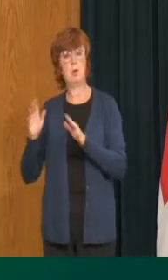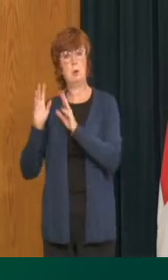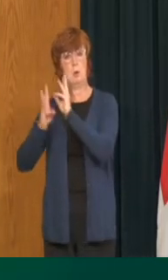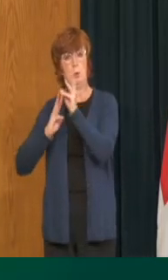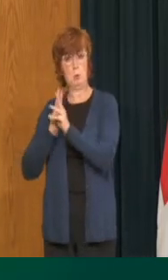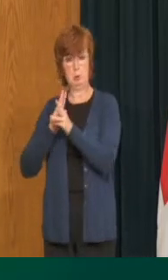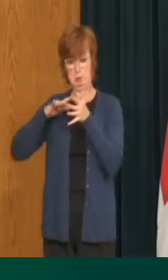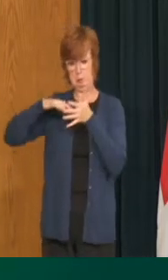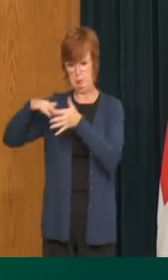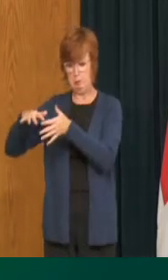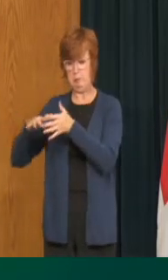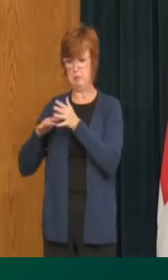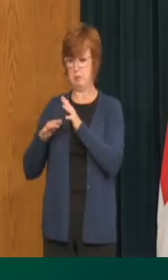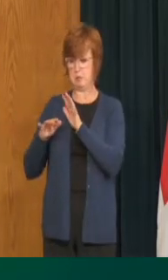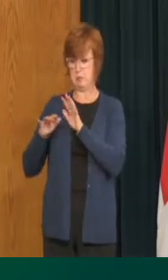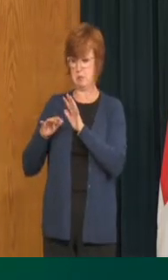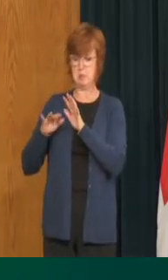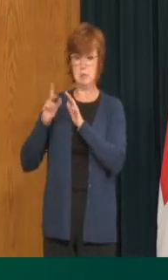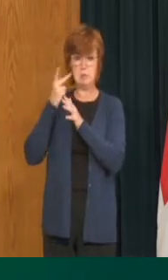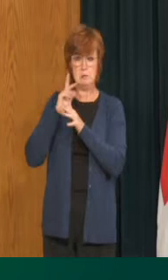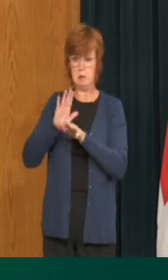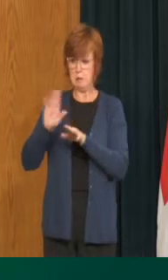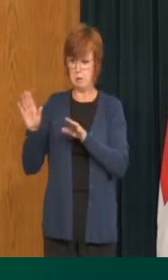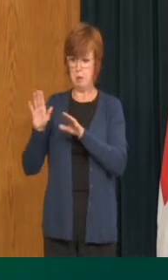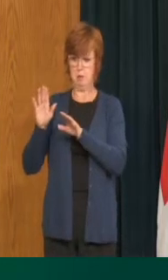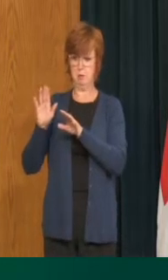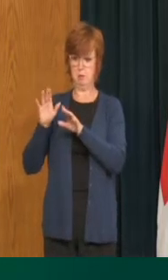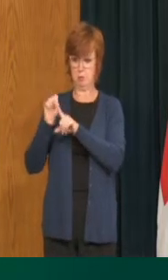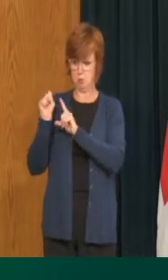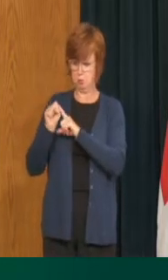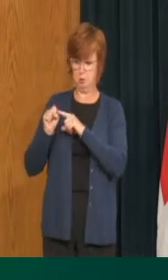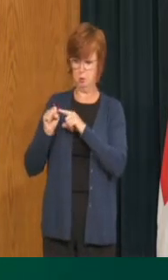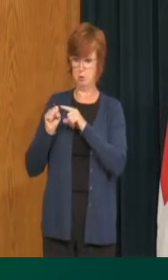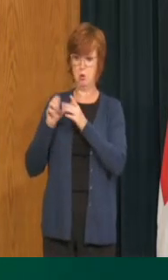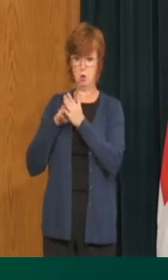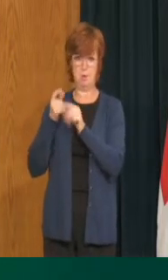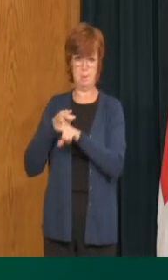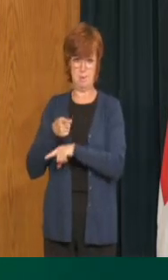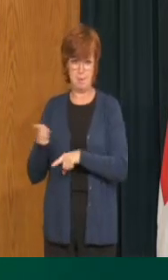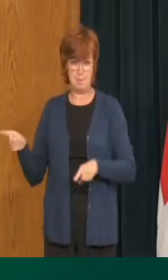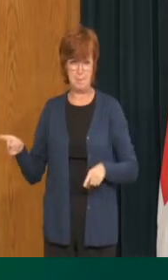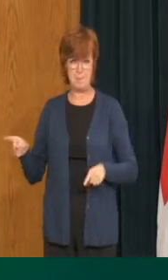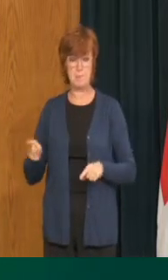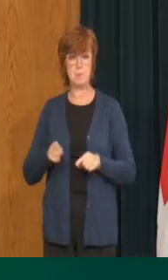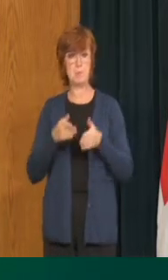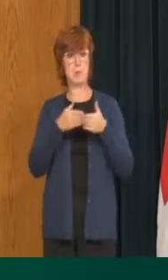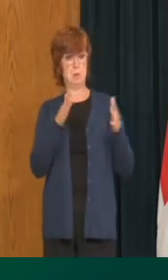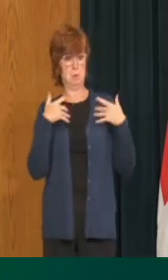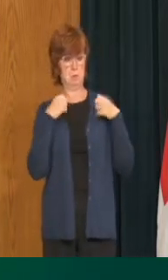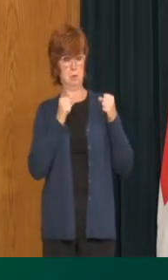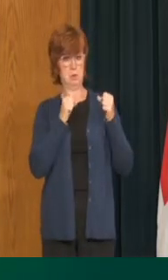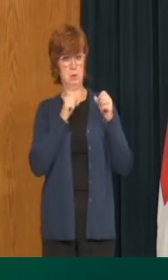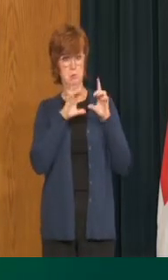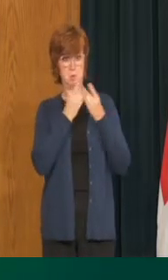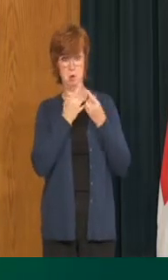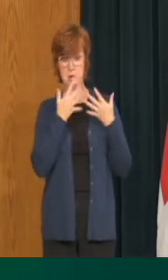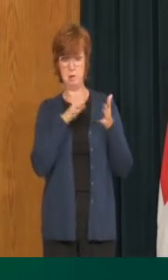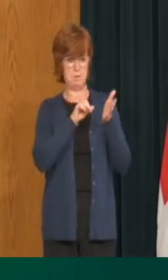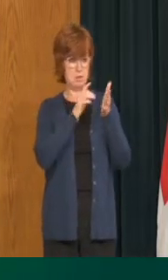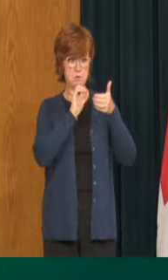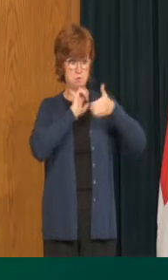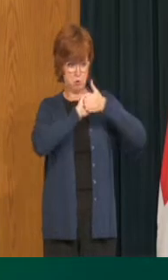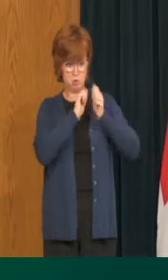take. Public health is working on a daily basis with schools and school divisions, and we're fully prepared to work with schools